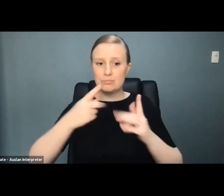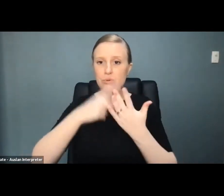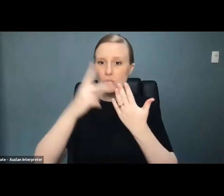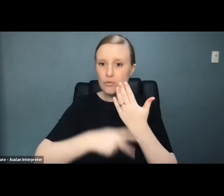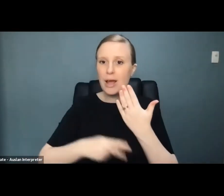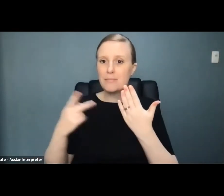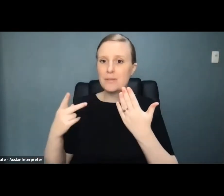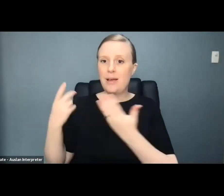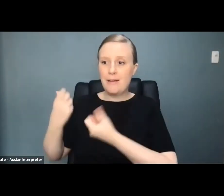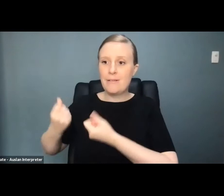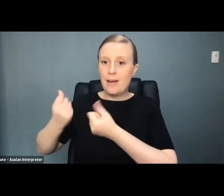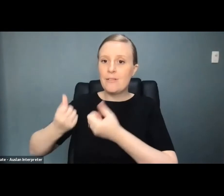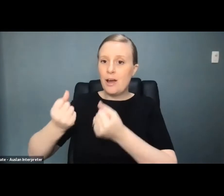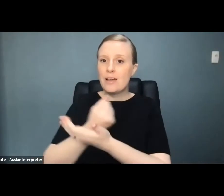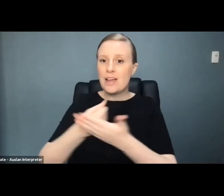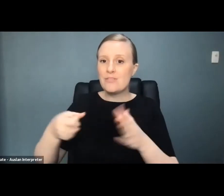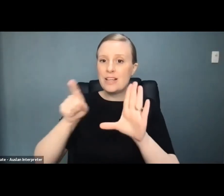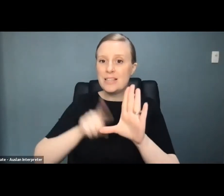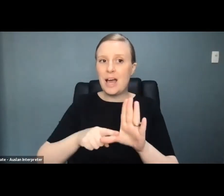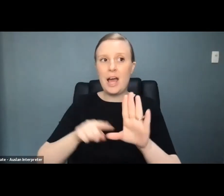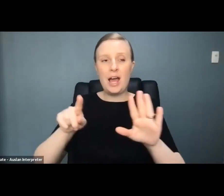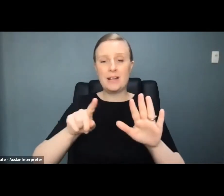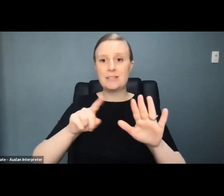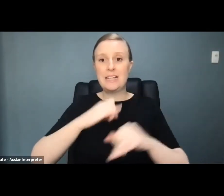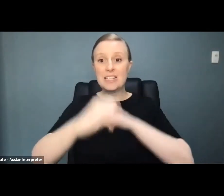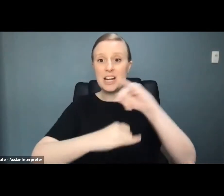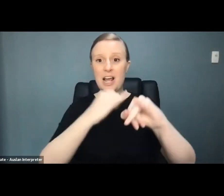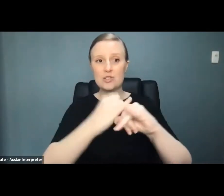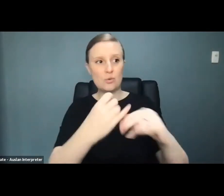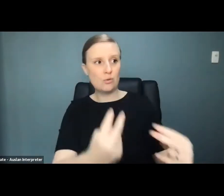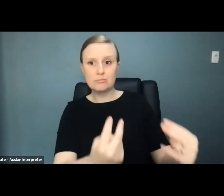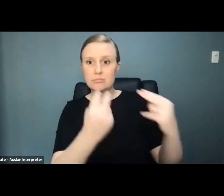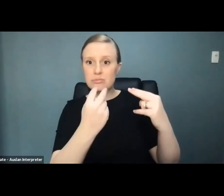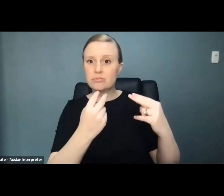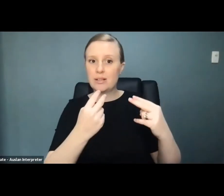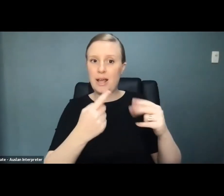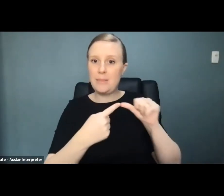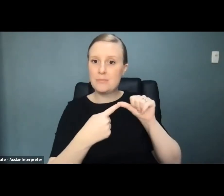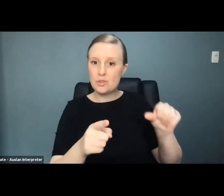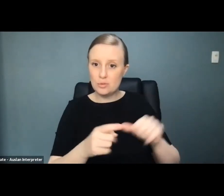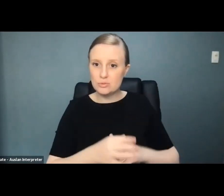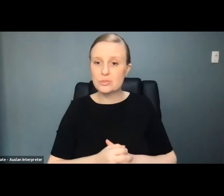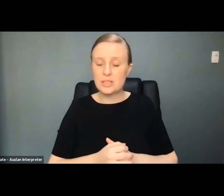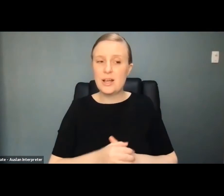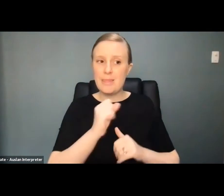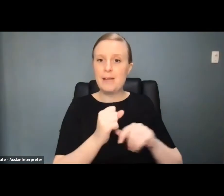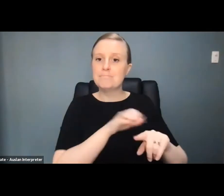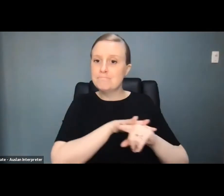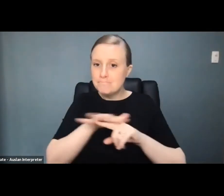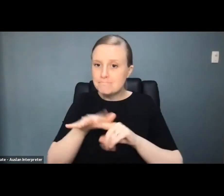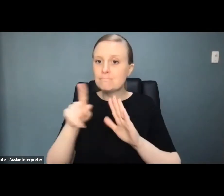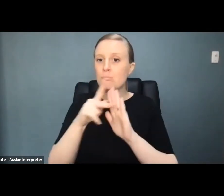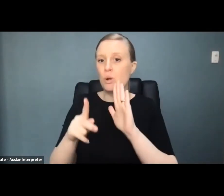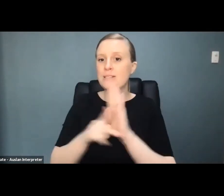in Australia and providing impetus for policy responses and intervention. Of course, this session was